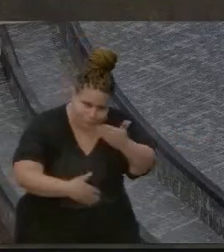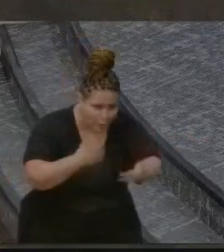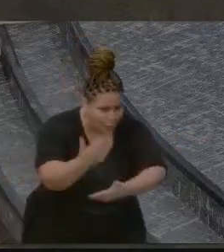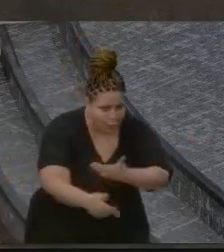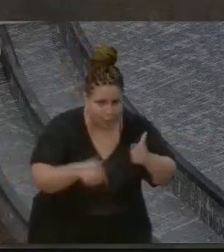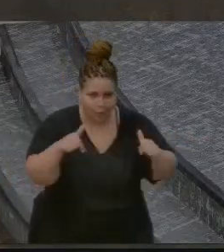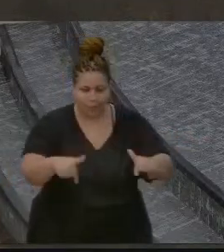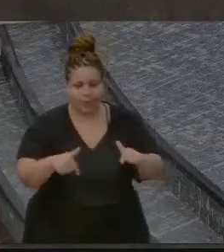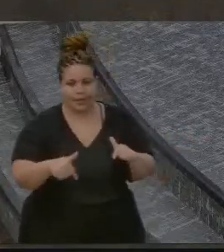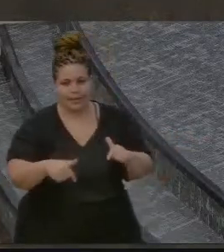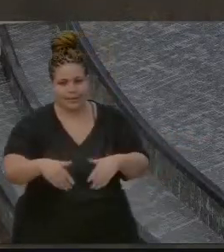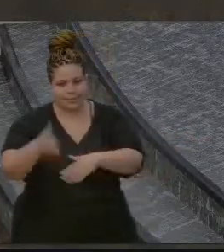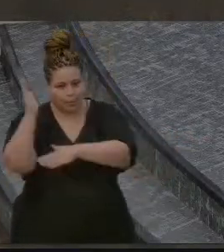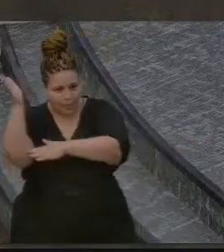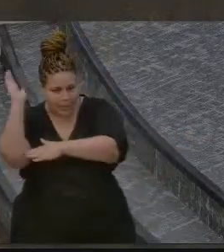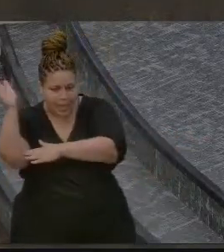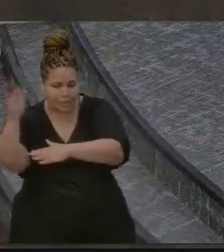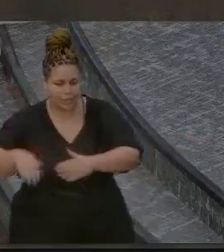I